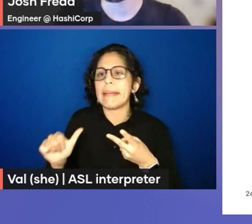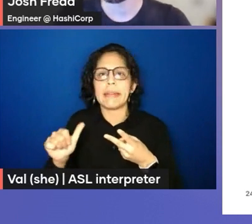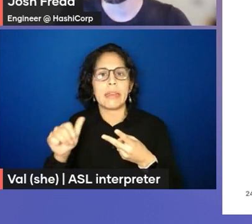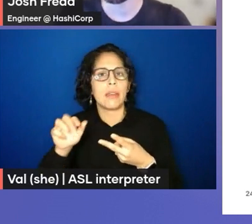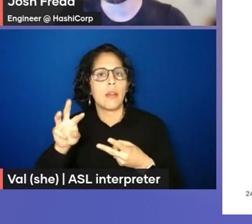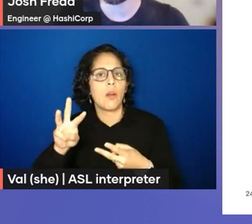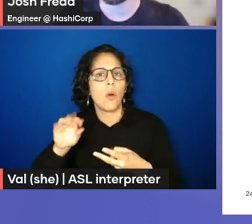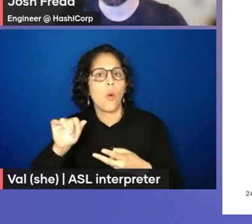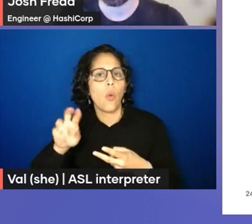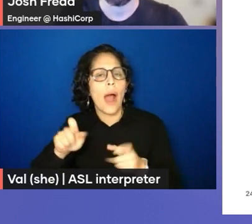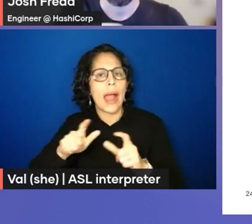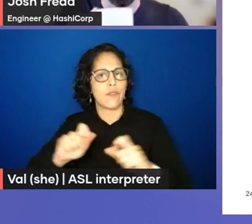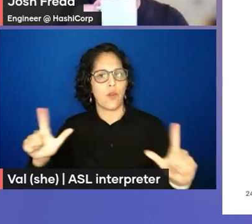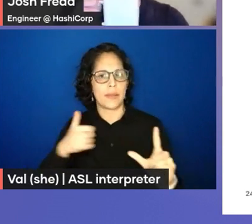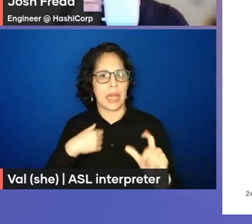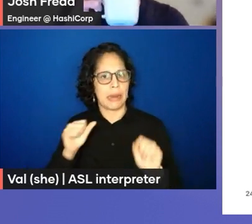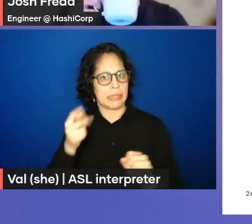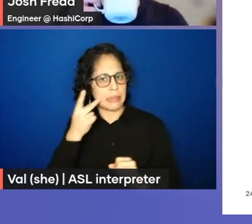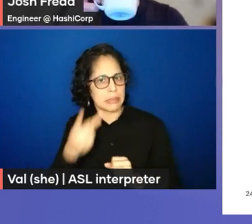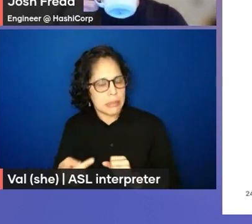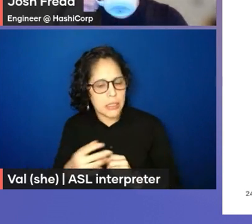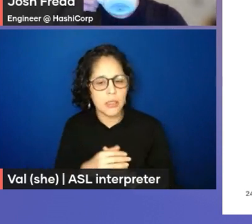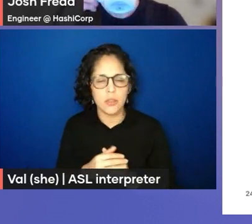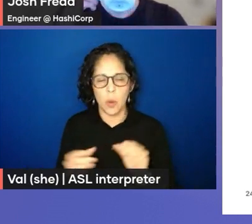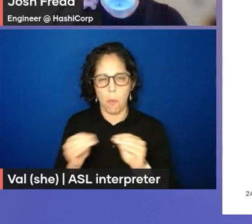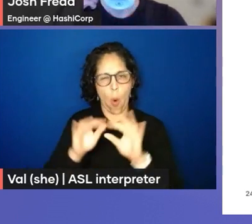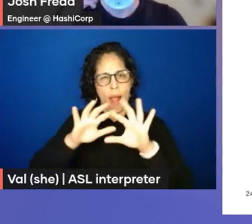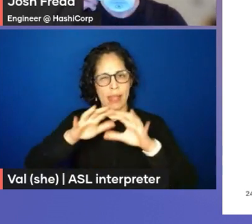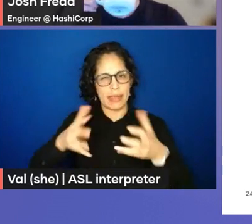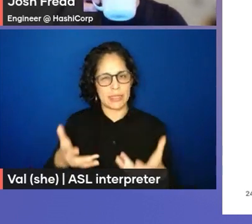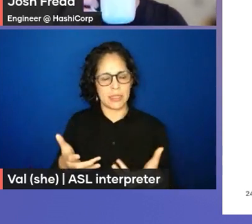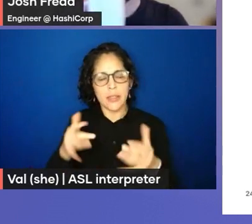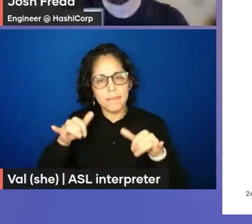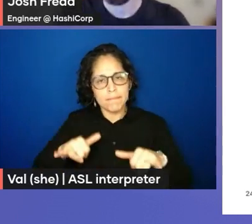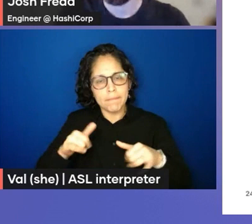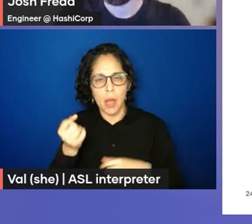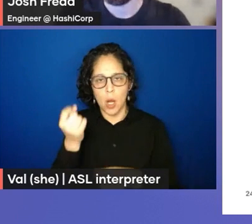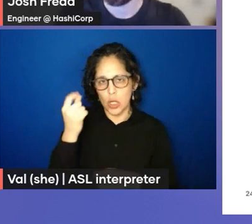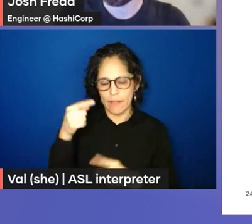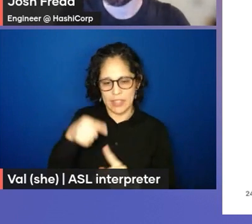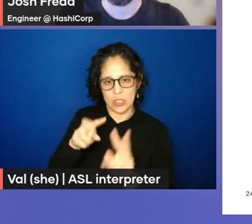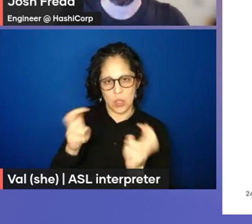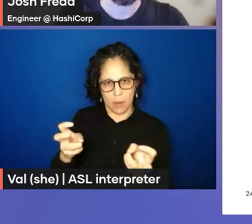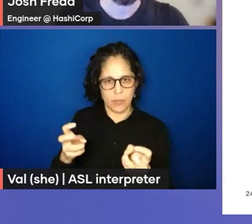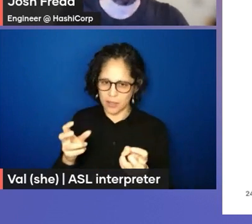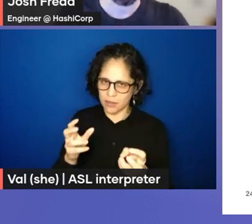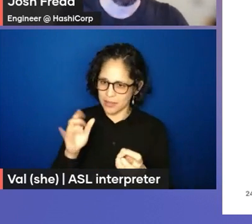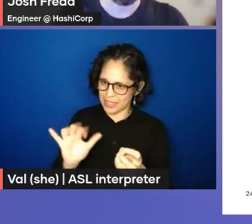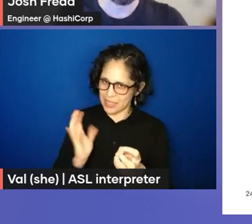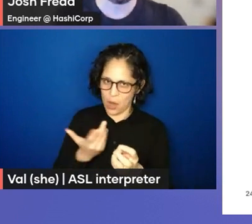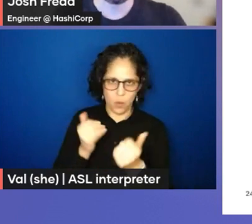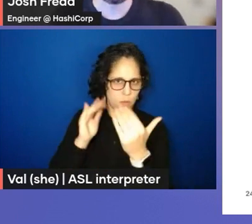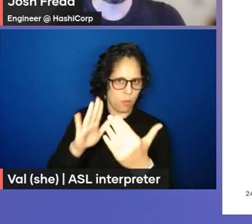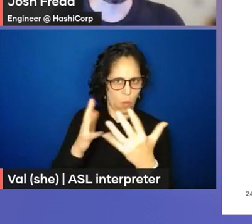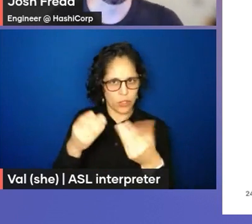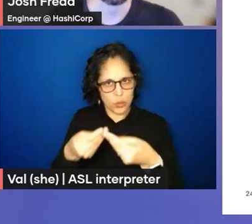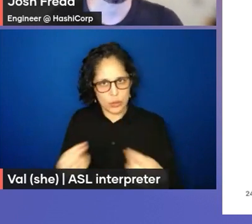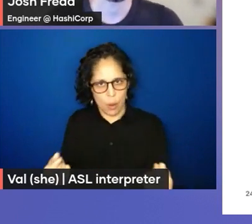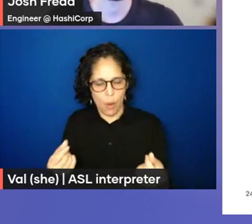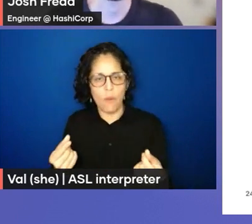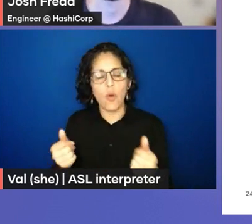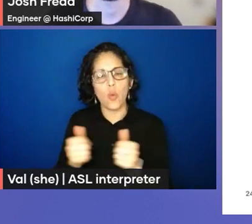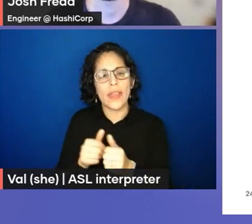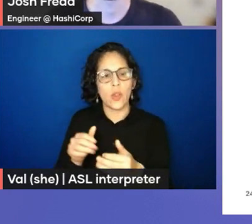can see, and so on? So kind of give you a holistic understanding of a topic. This is what we want to kind of tackle and solve with